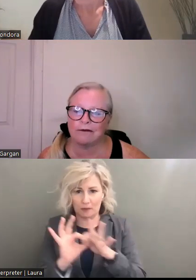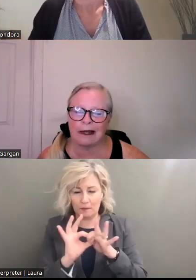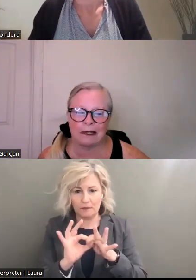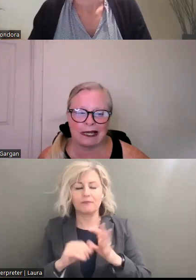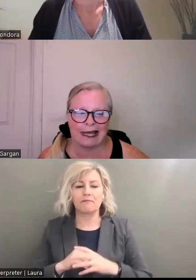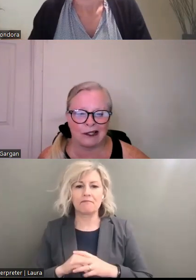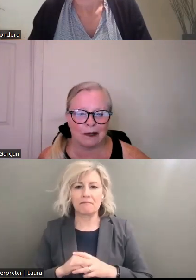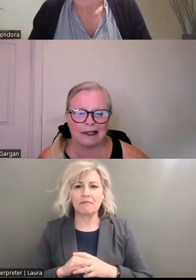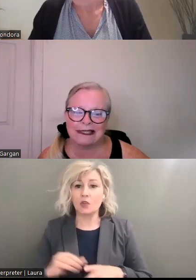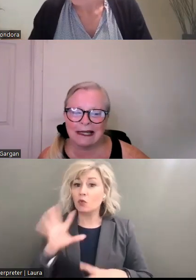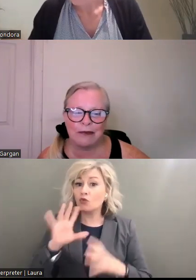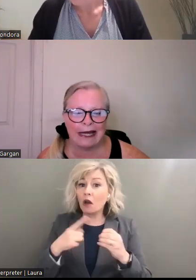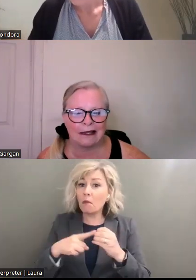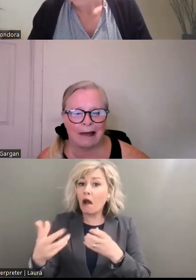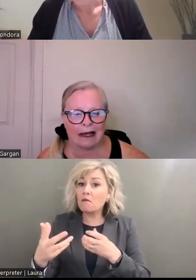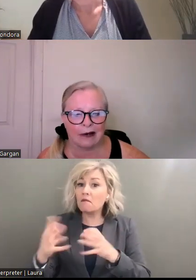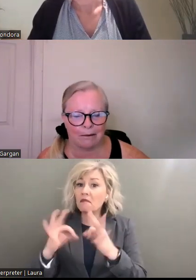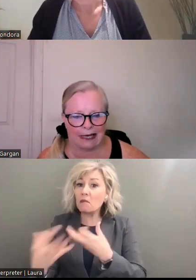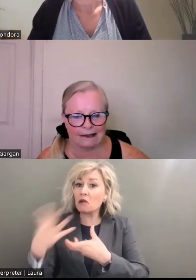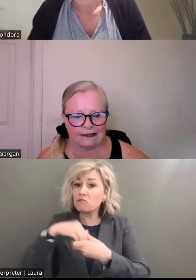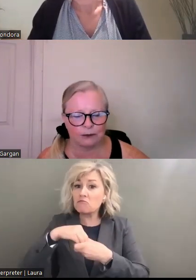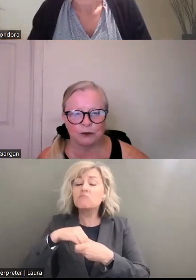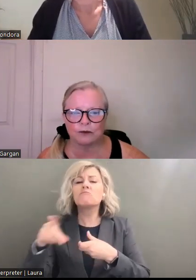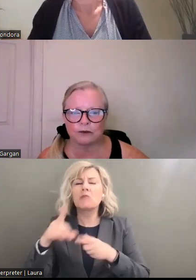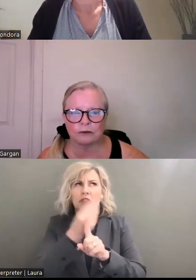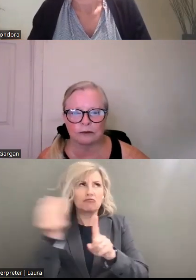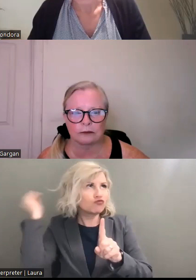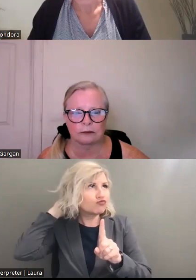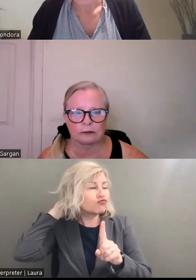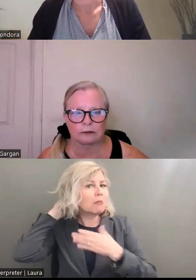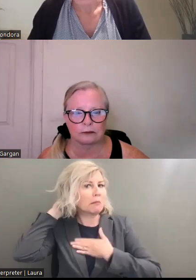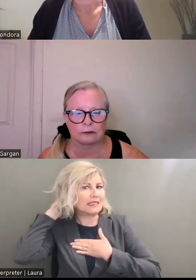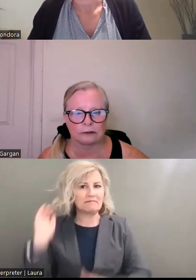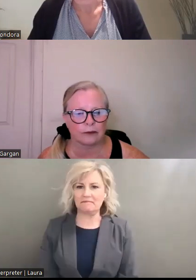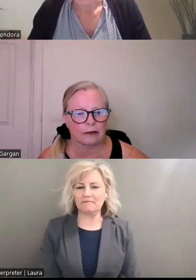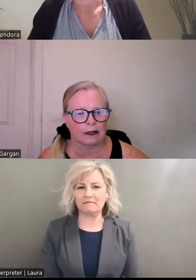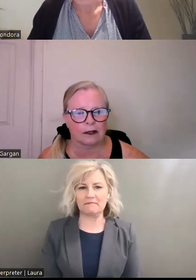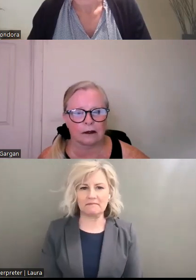talk about family engagement, let's keep that in the back of our minds.